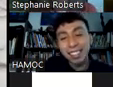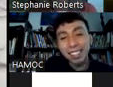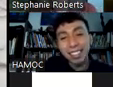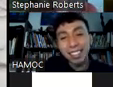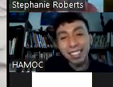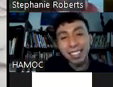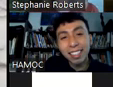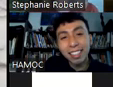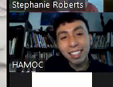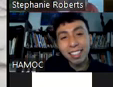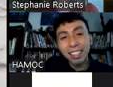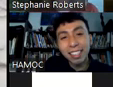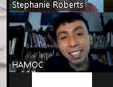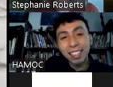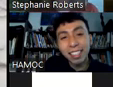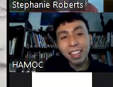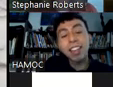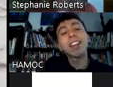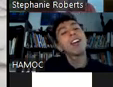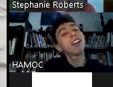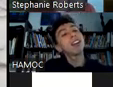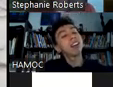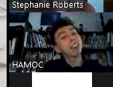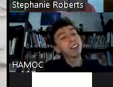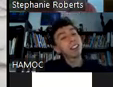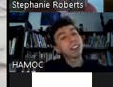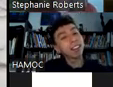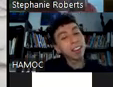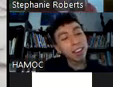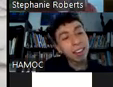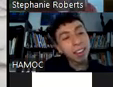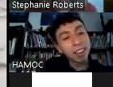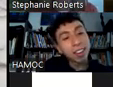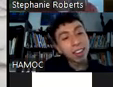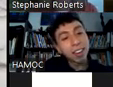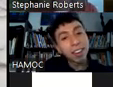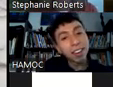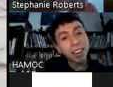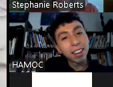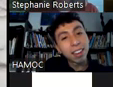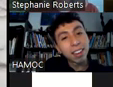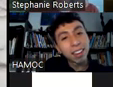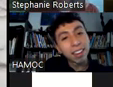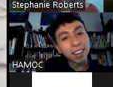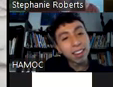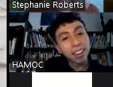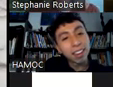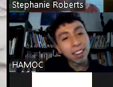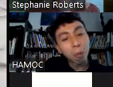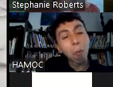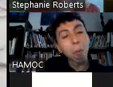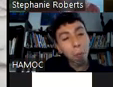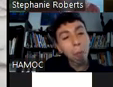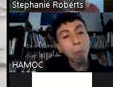trompe l'oeil is the French term for tricking the eye. So students were tasked with finding objects that have some three-dimensionality